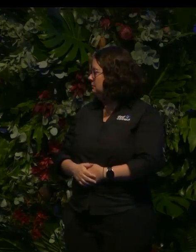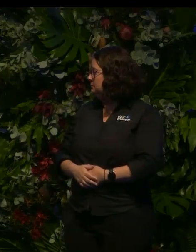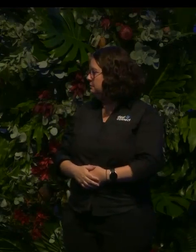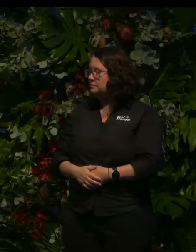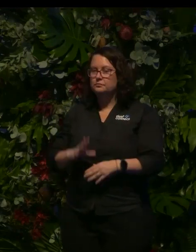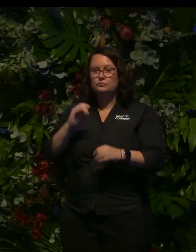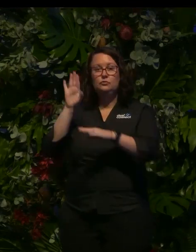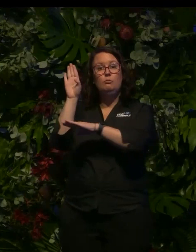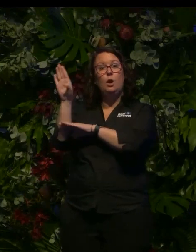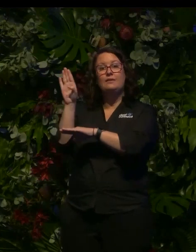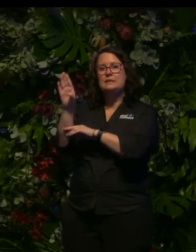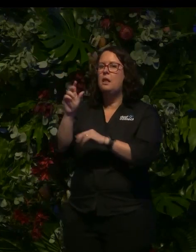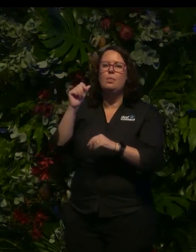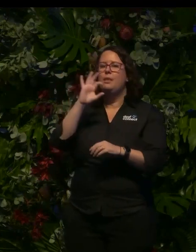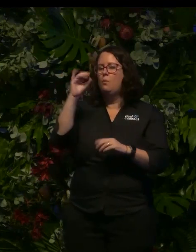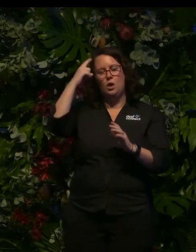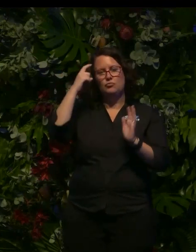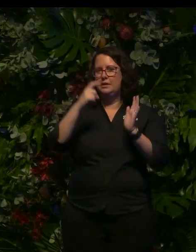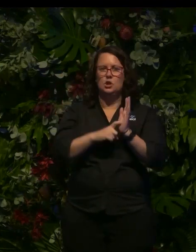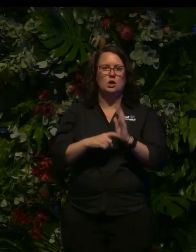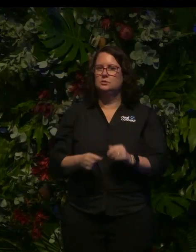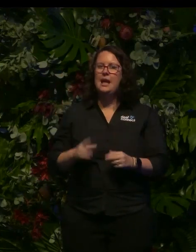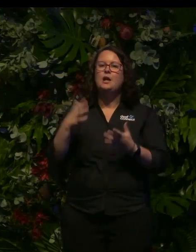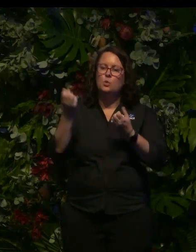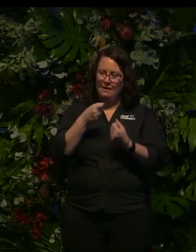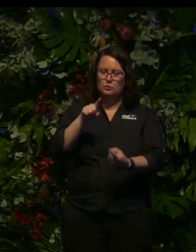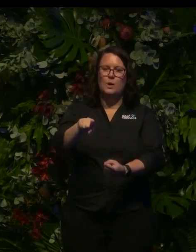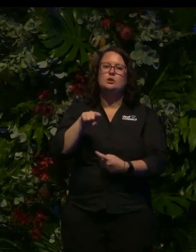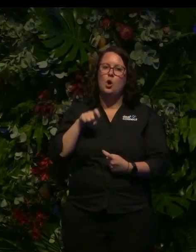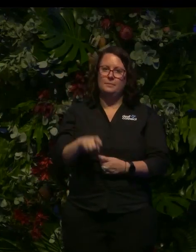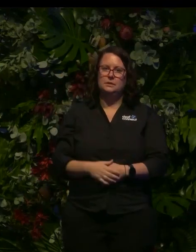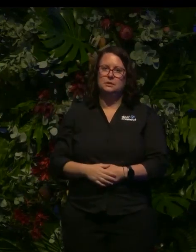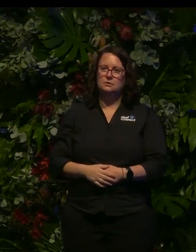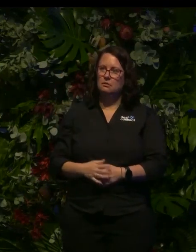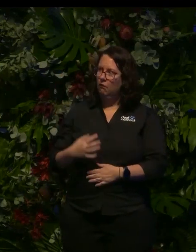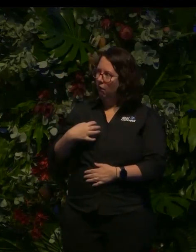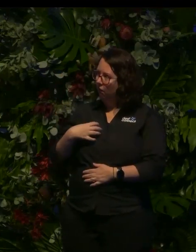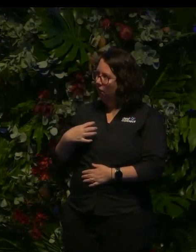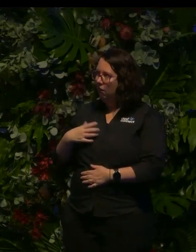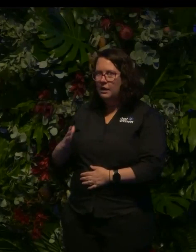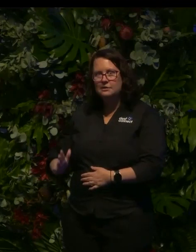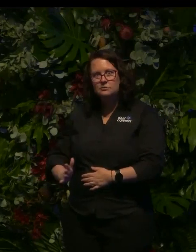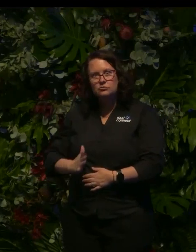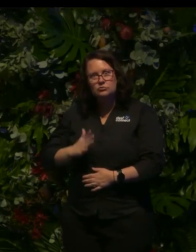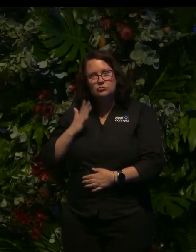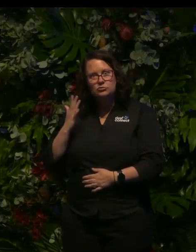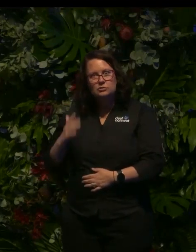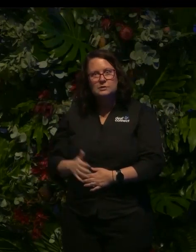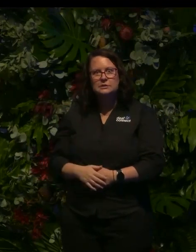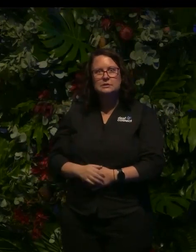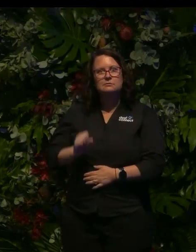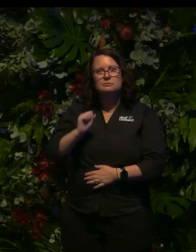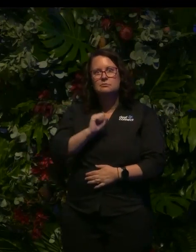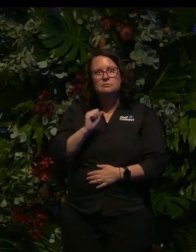abroad, it will be not recognized and you have to go through the step adoption. Ah, interesting. It is. So you Swiss see, do it's things still-